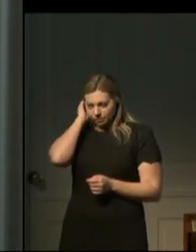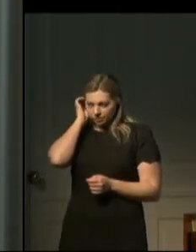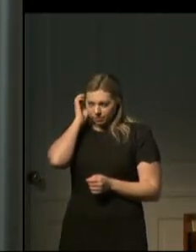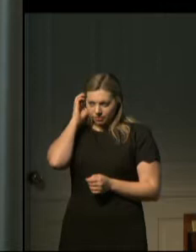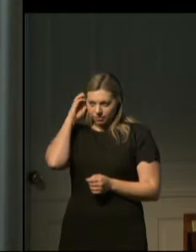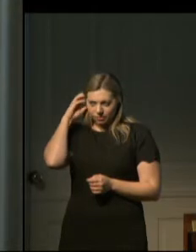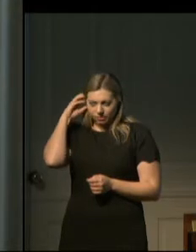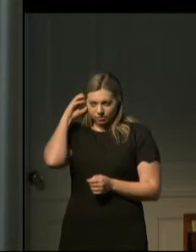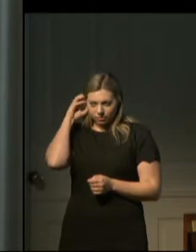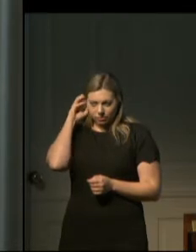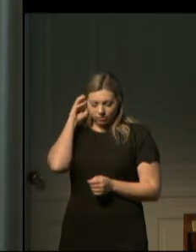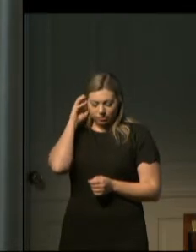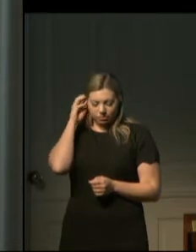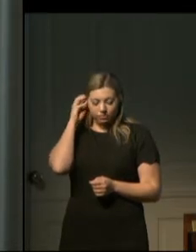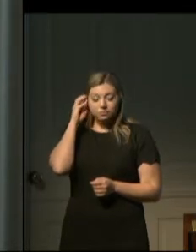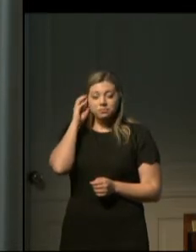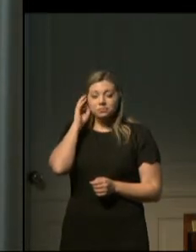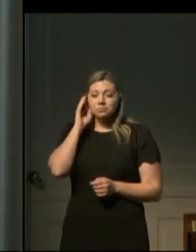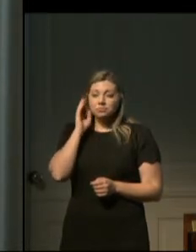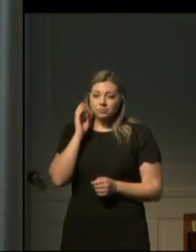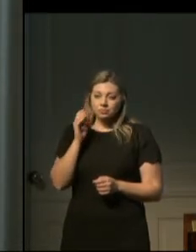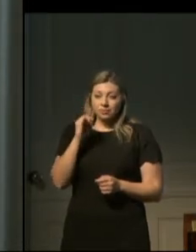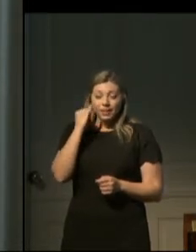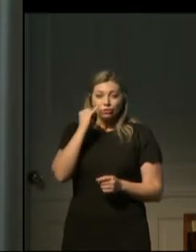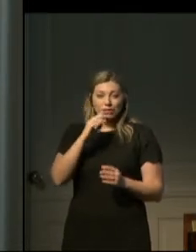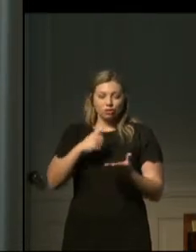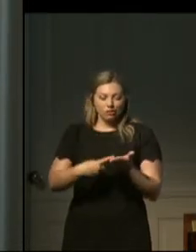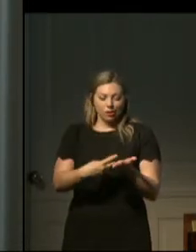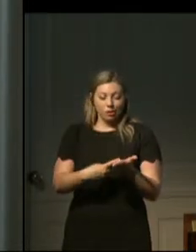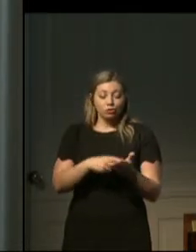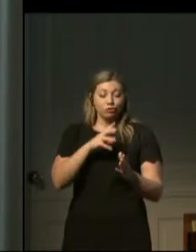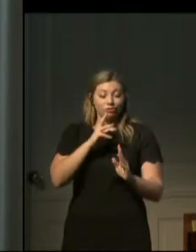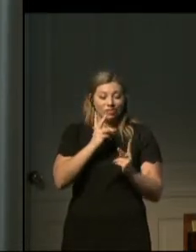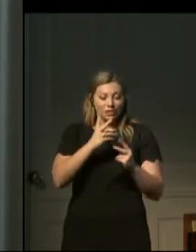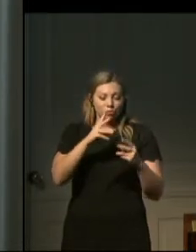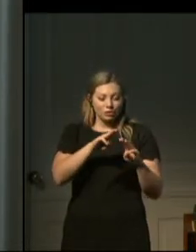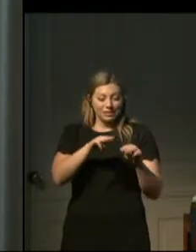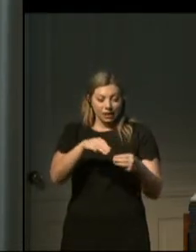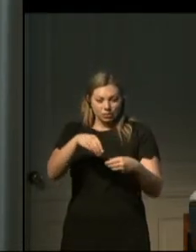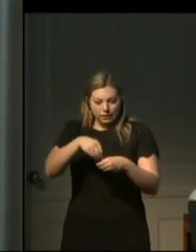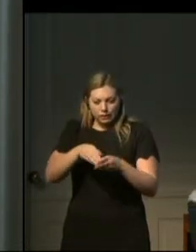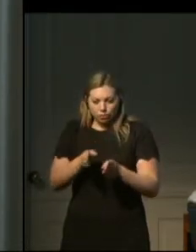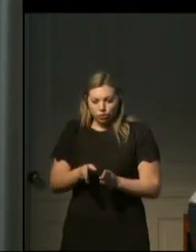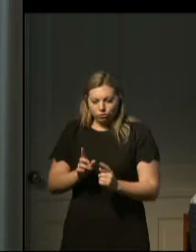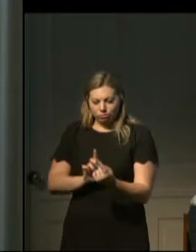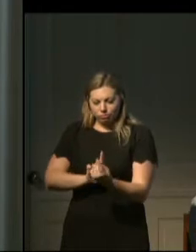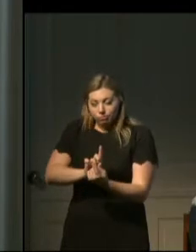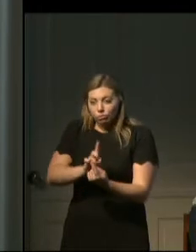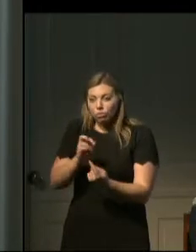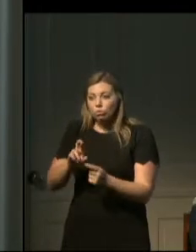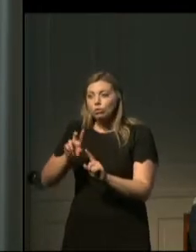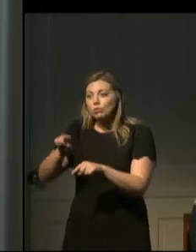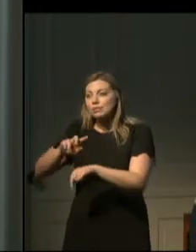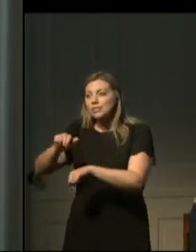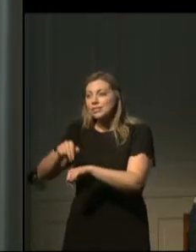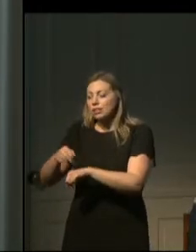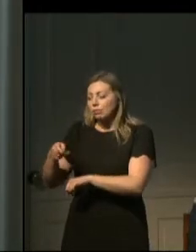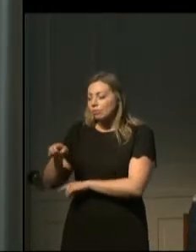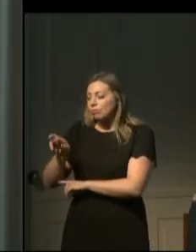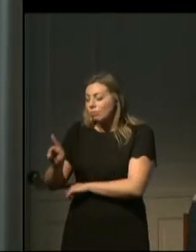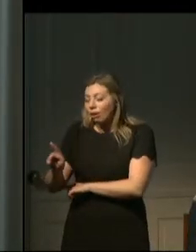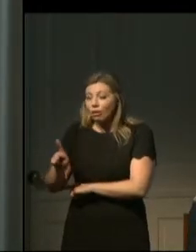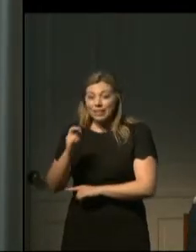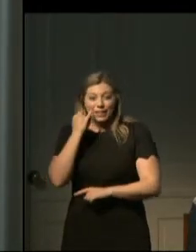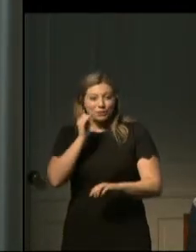When we talk about visiting a museum in person, or when we talk about going to a national park, or when we talk about conducting